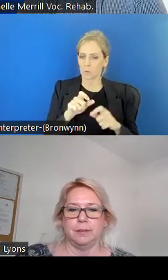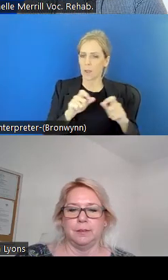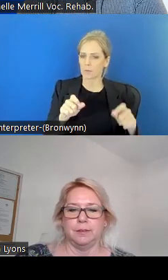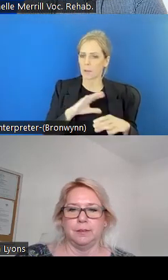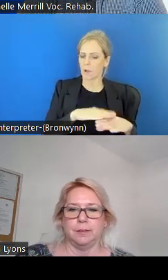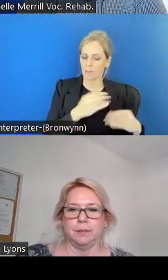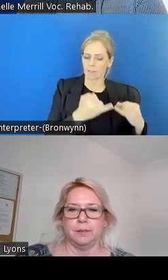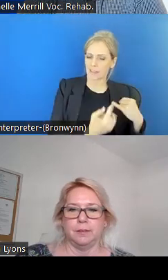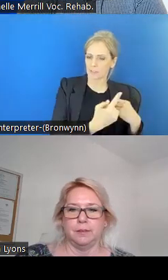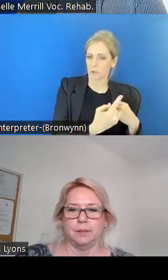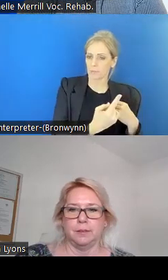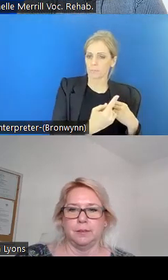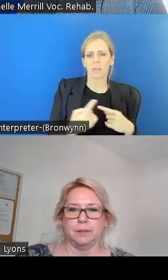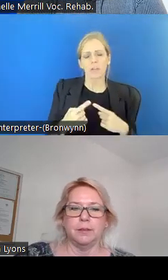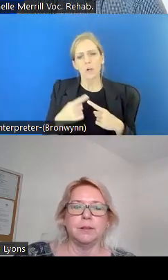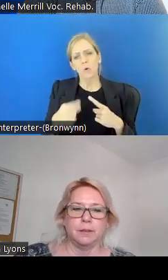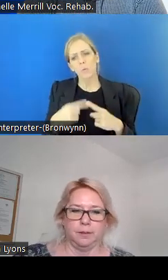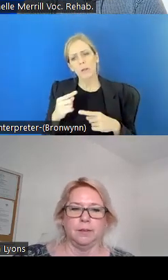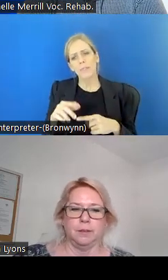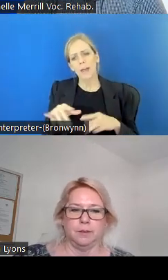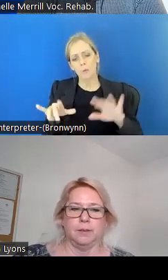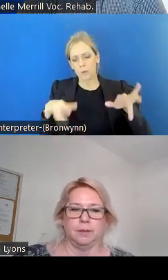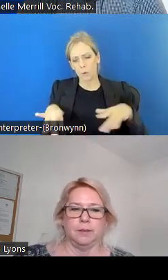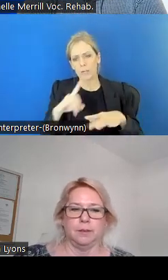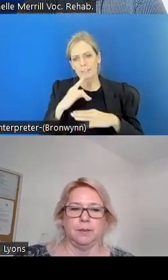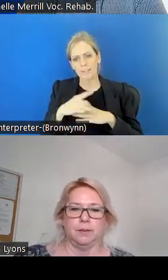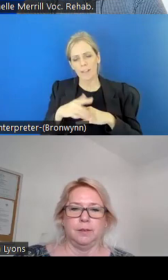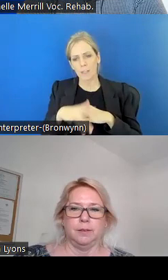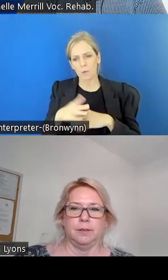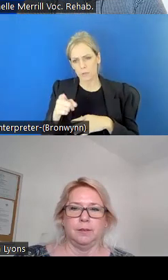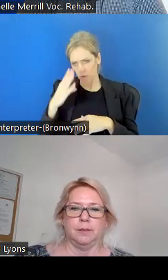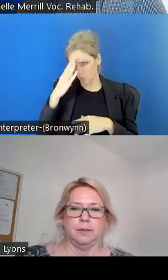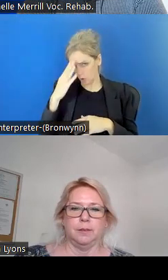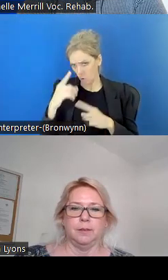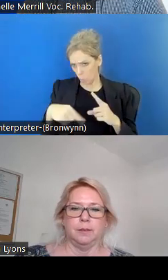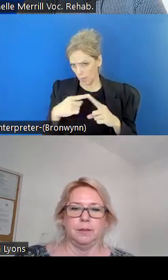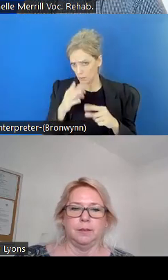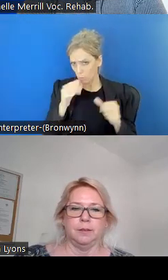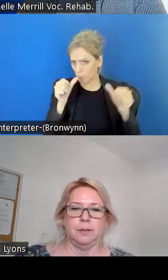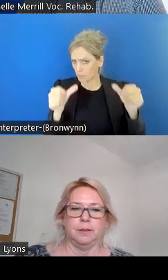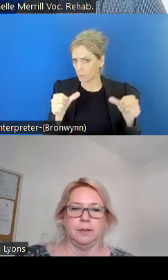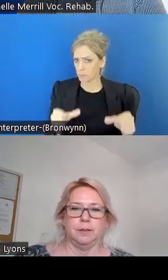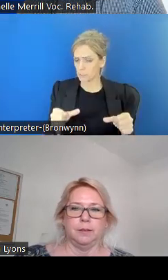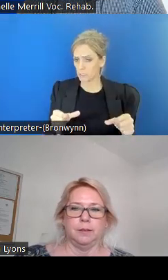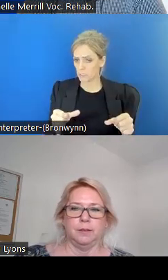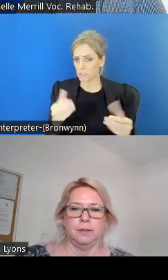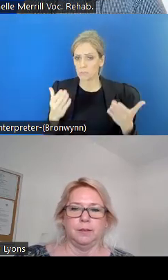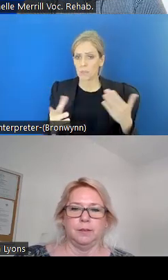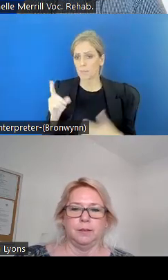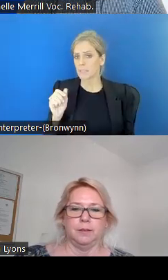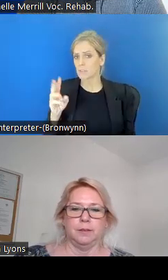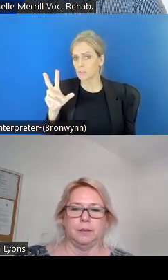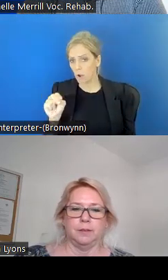when the recording's available, do you know where that'll be posted, either Dawn or if you can just send that out to me